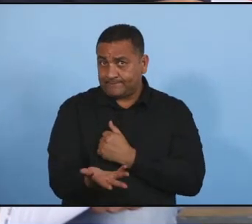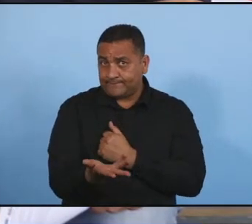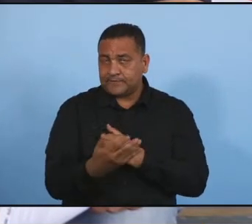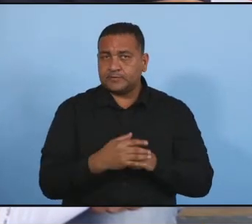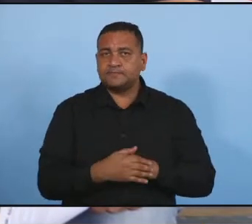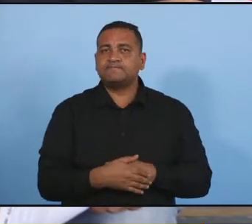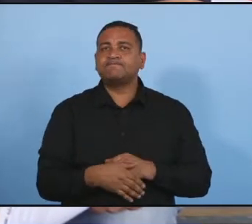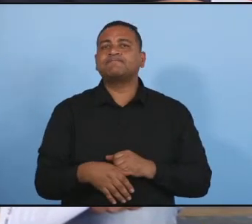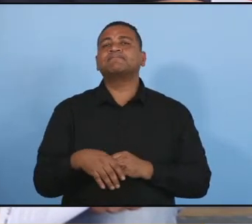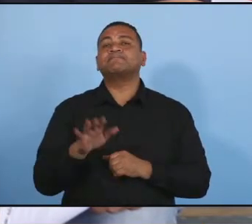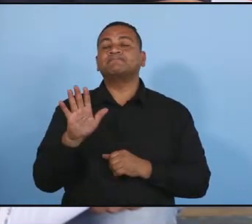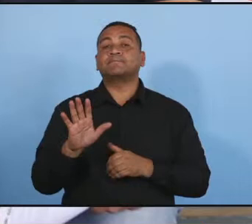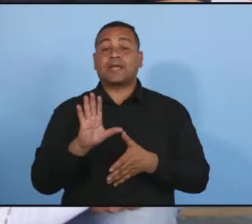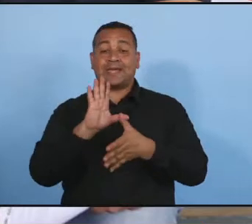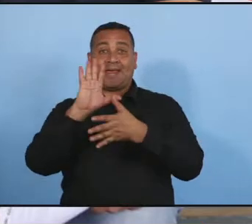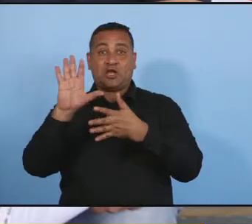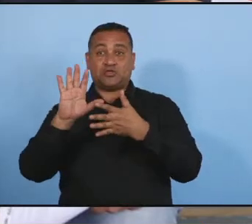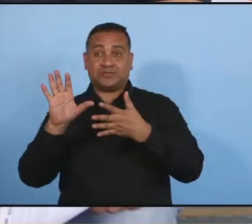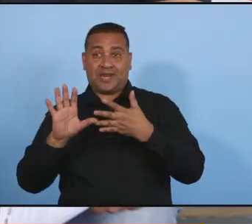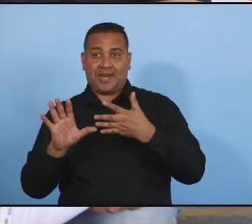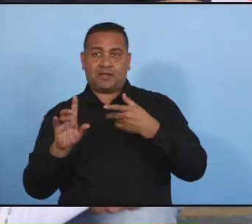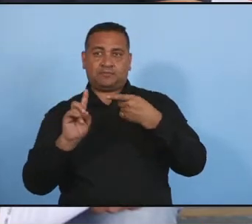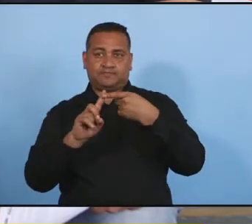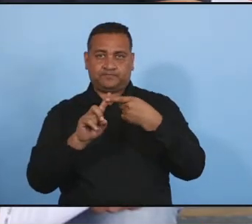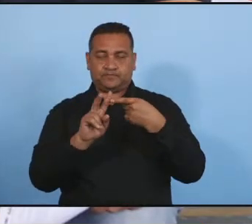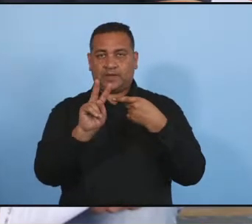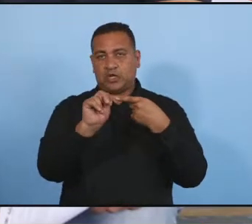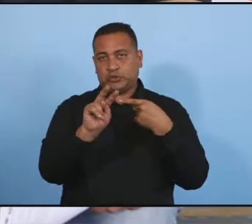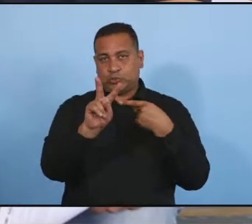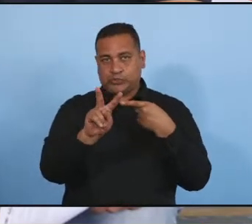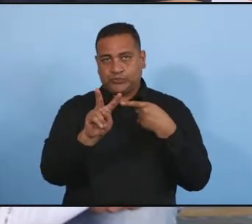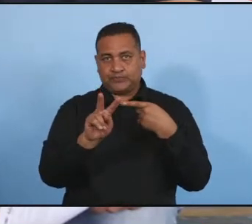N2, and then you need to have done all the 4